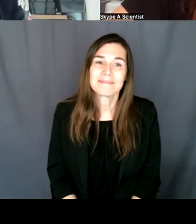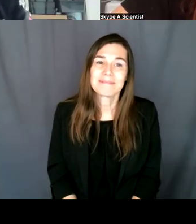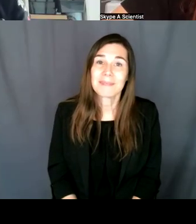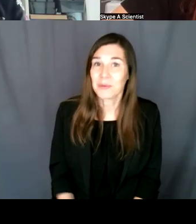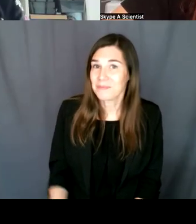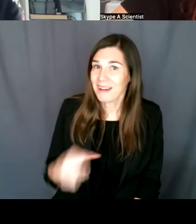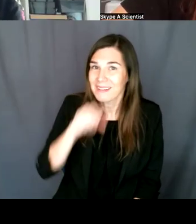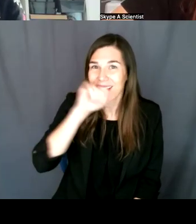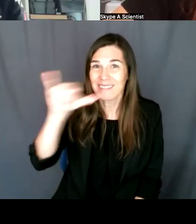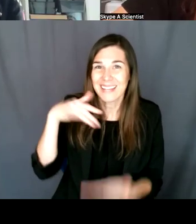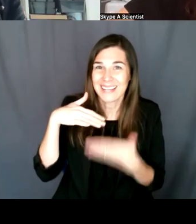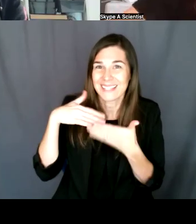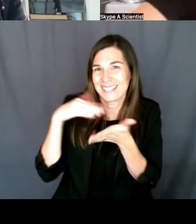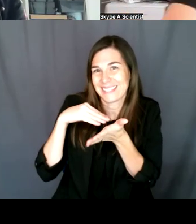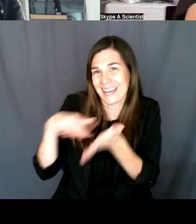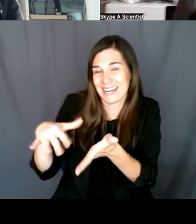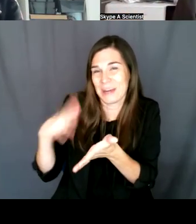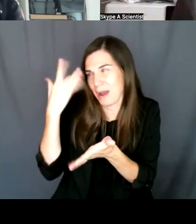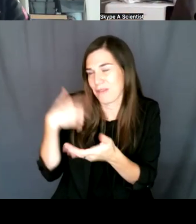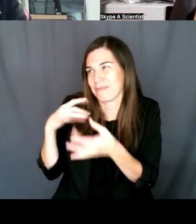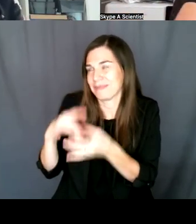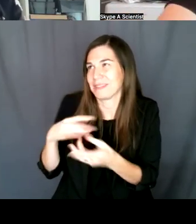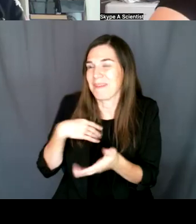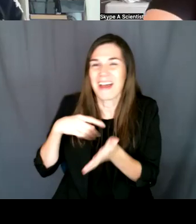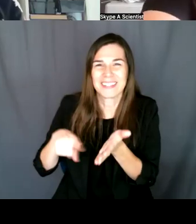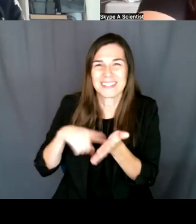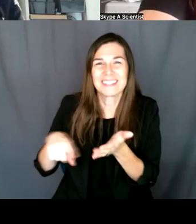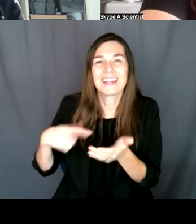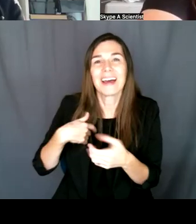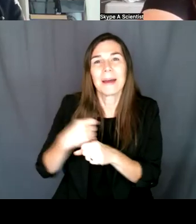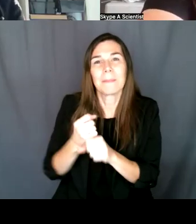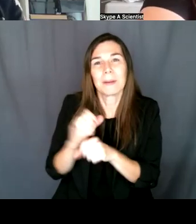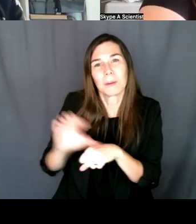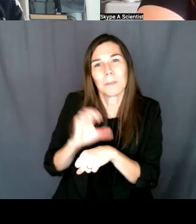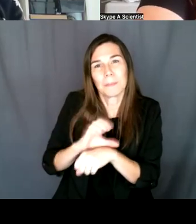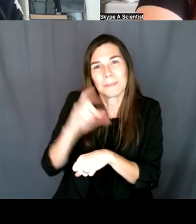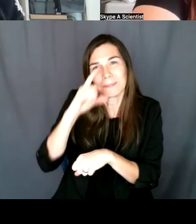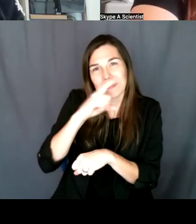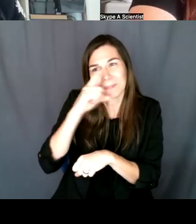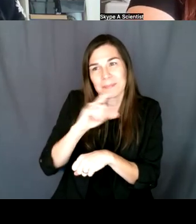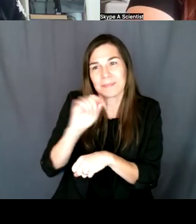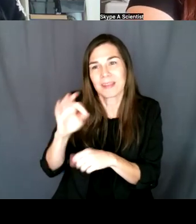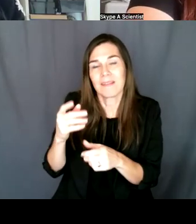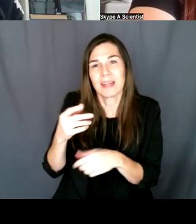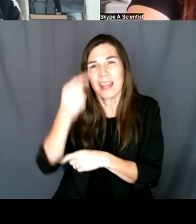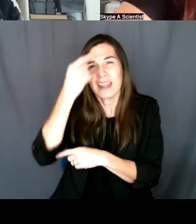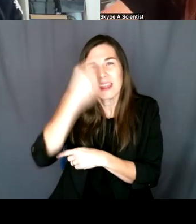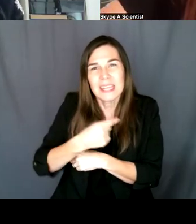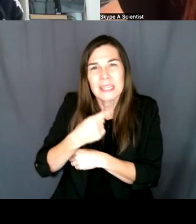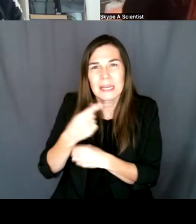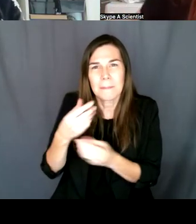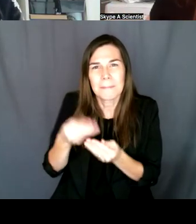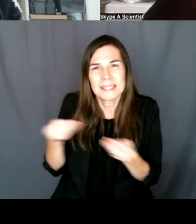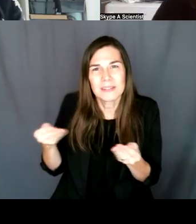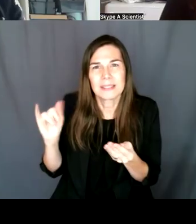it's about my research, so of course I love it. Yeah. I made computer simulations of these very thin materials, things like paper